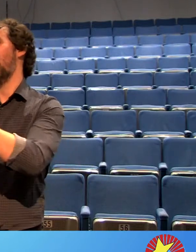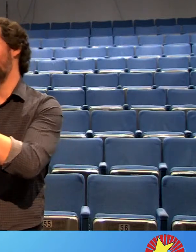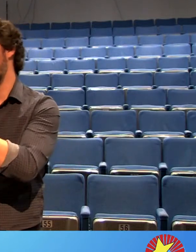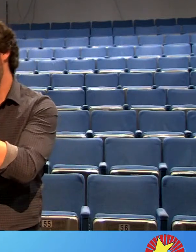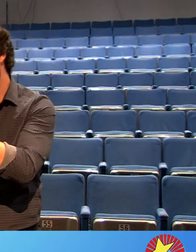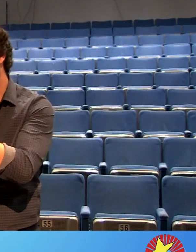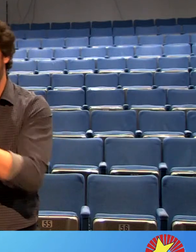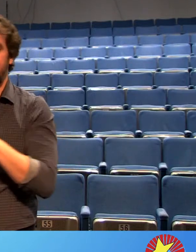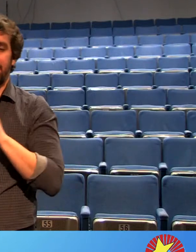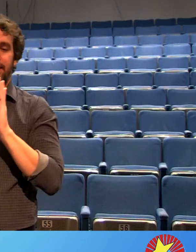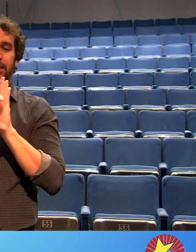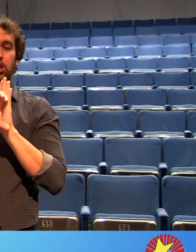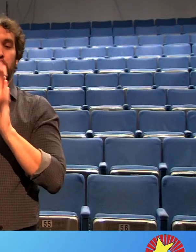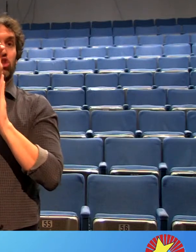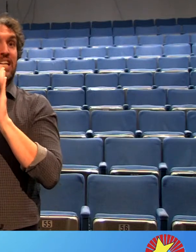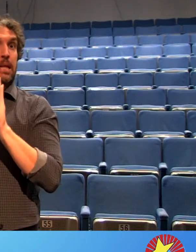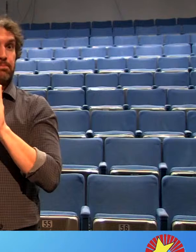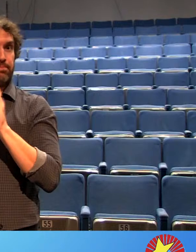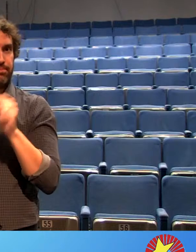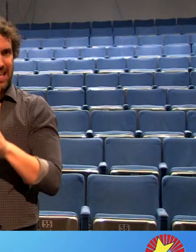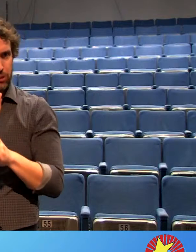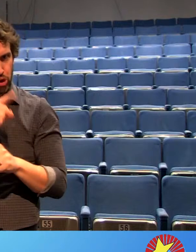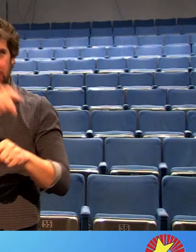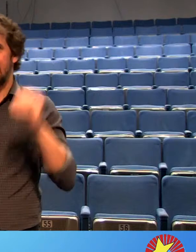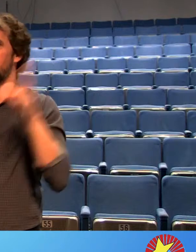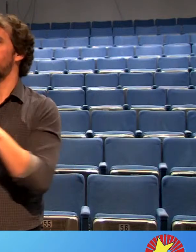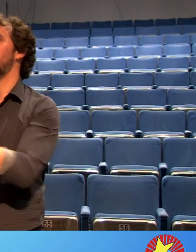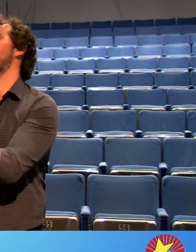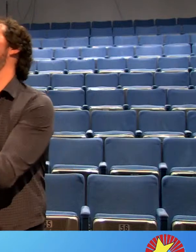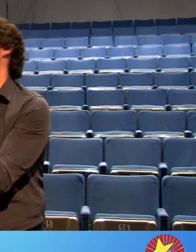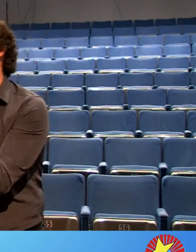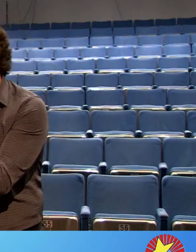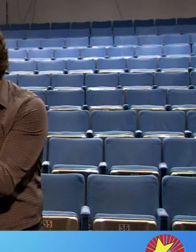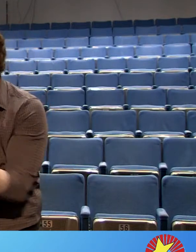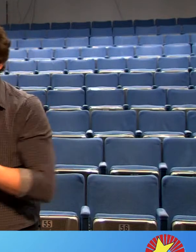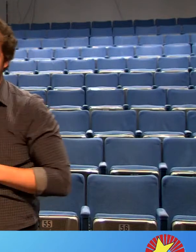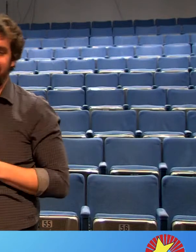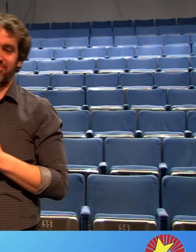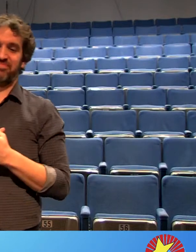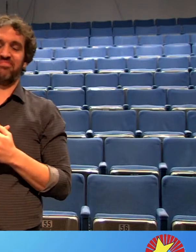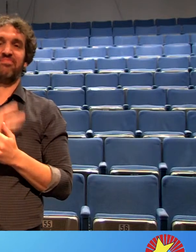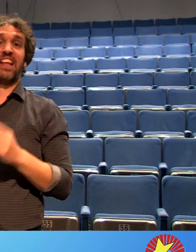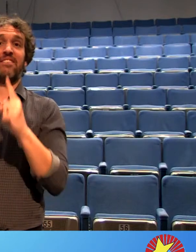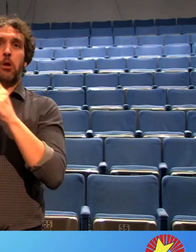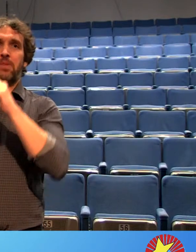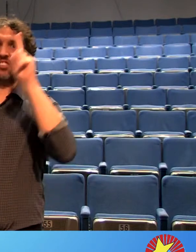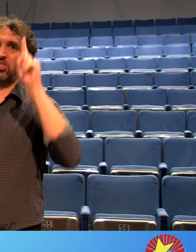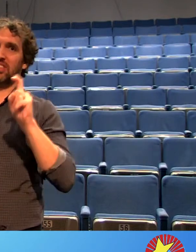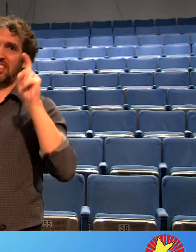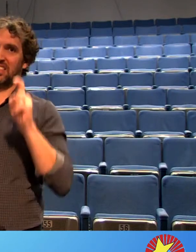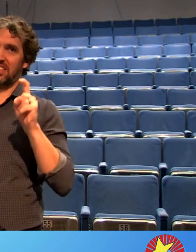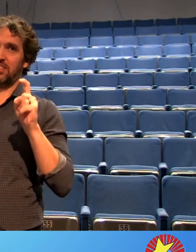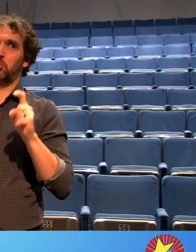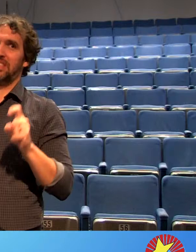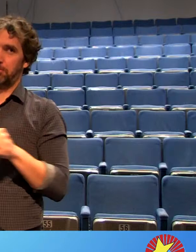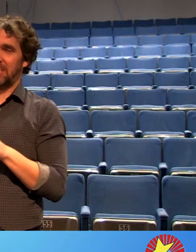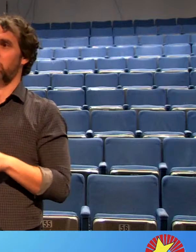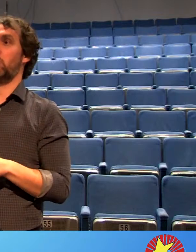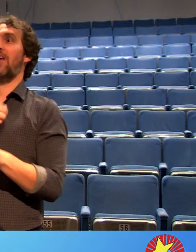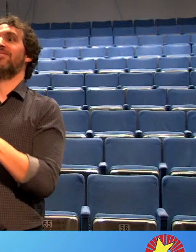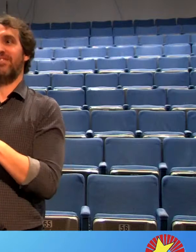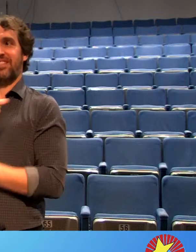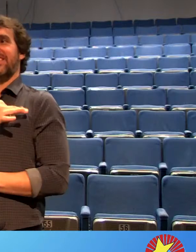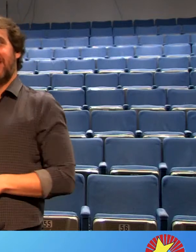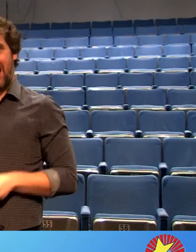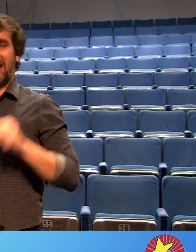Because of this assessment, we realized that we need to improve our training and our professional development for our teachers